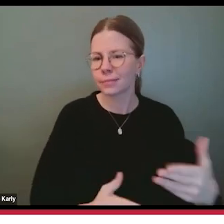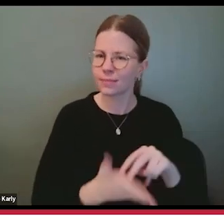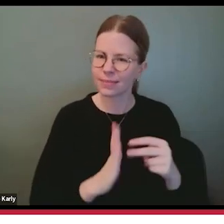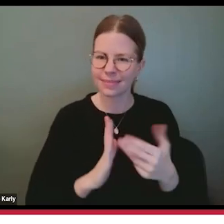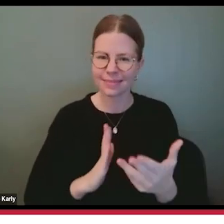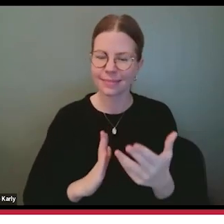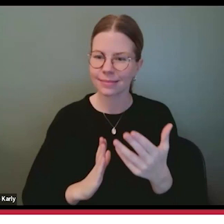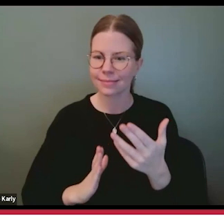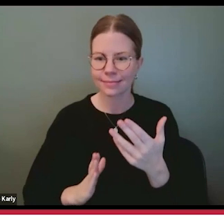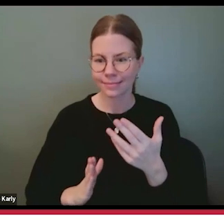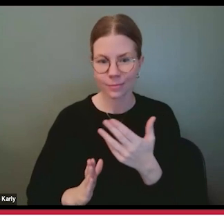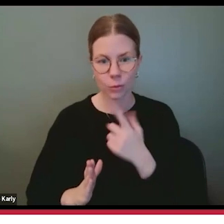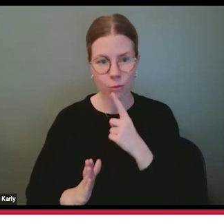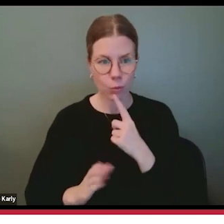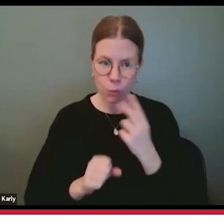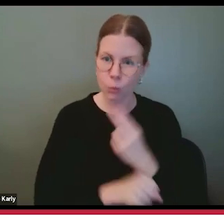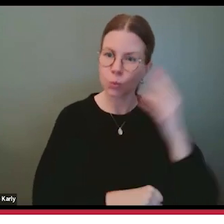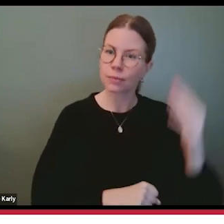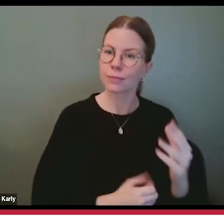not empirically proven.